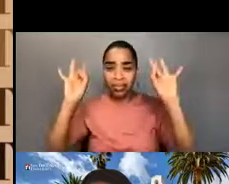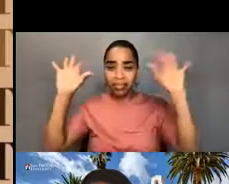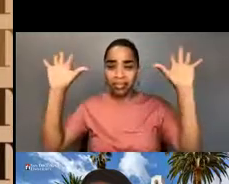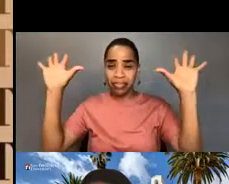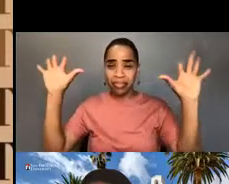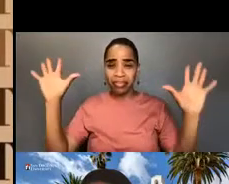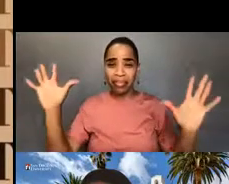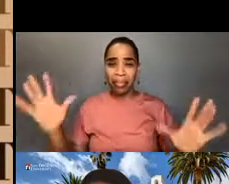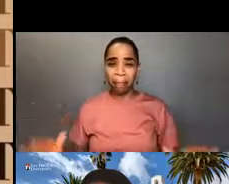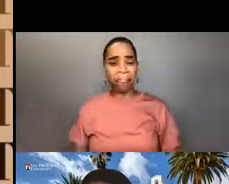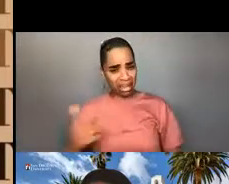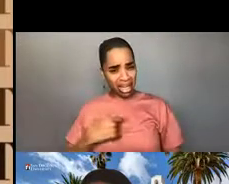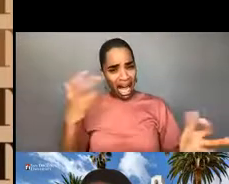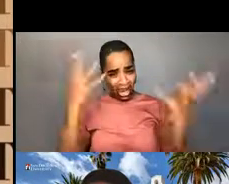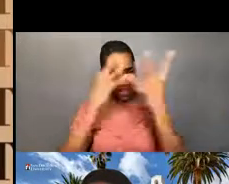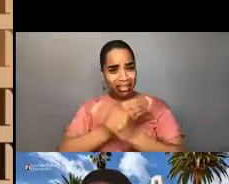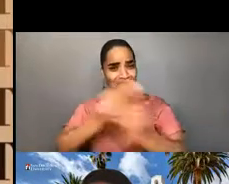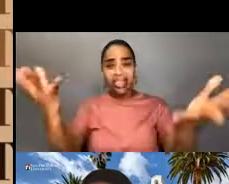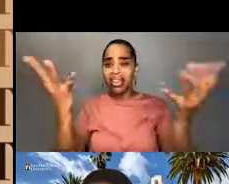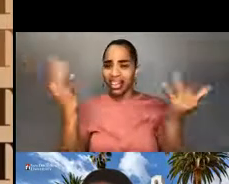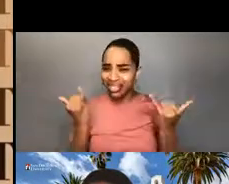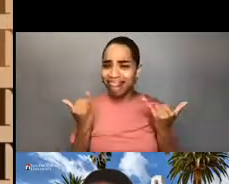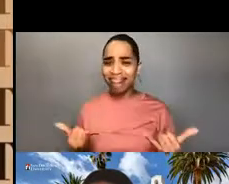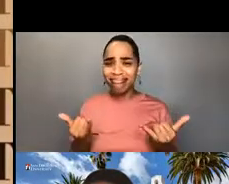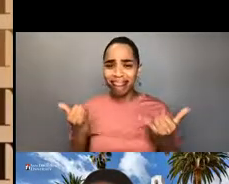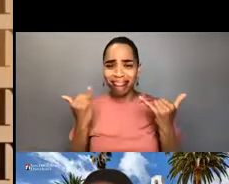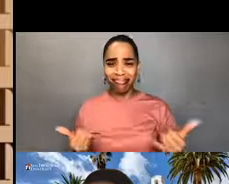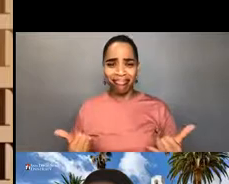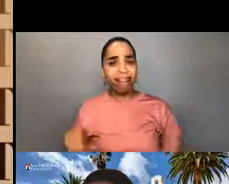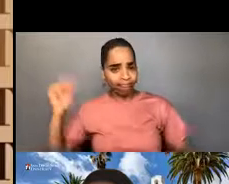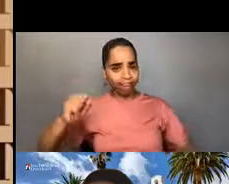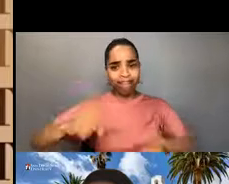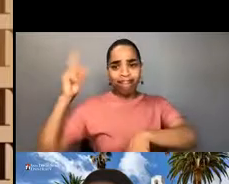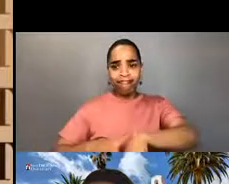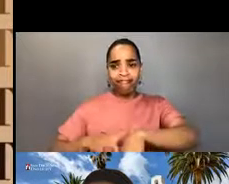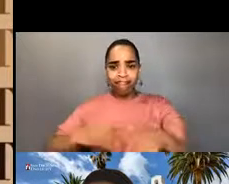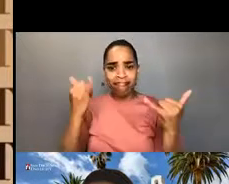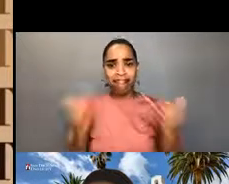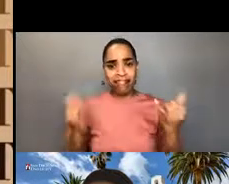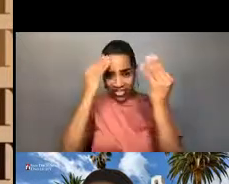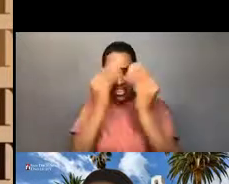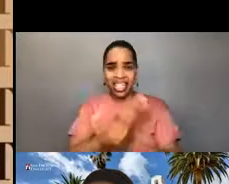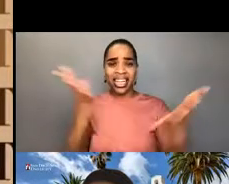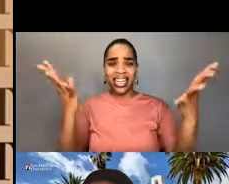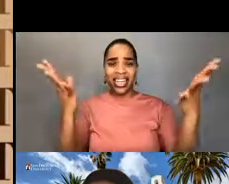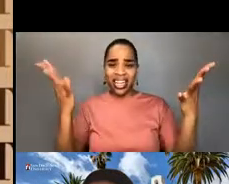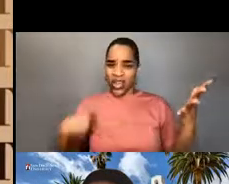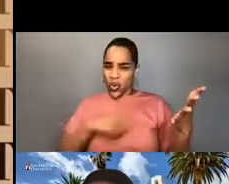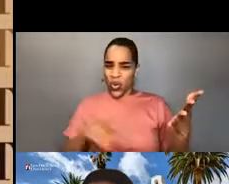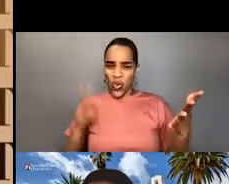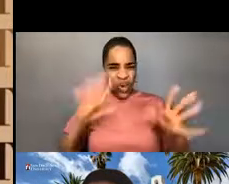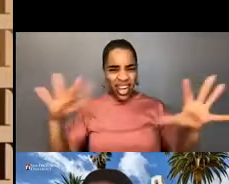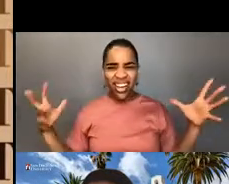So let me tell you this time around. Yes, this time around. Yes, we're gonna draw against this flag